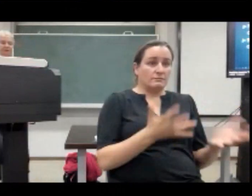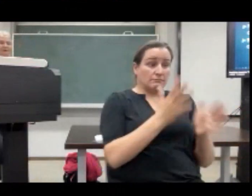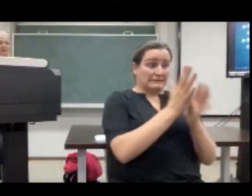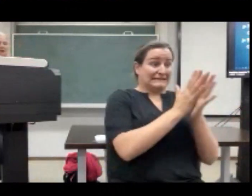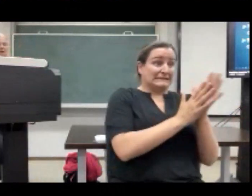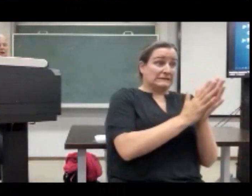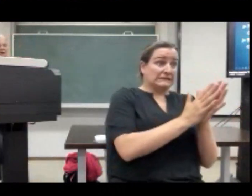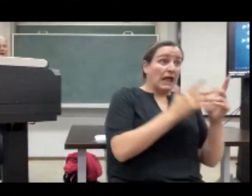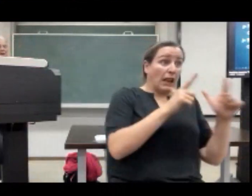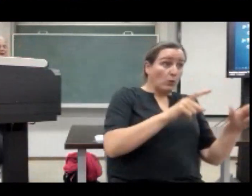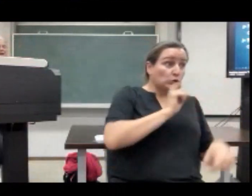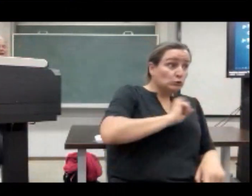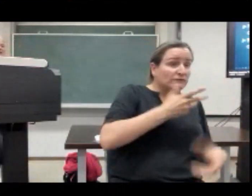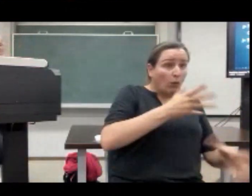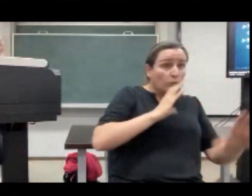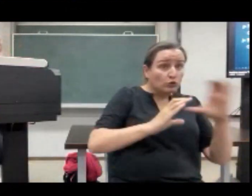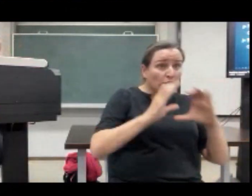language.